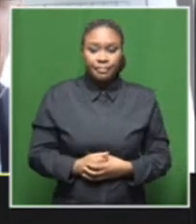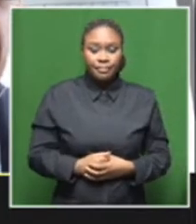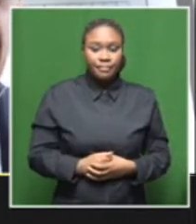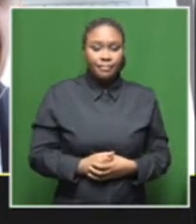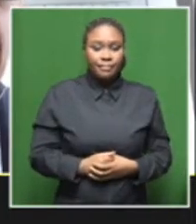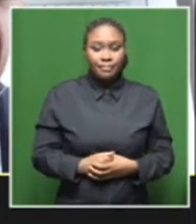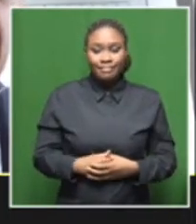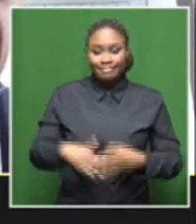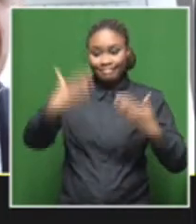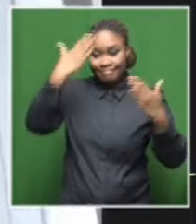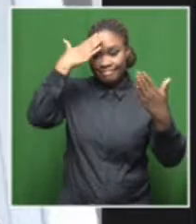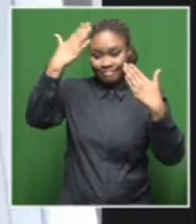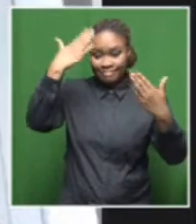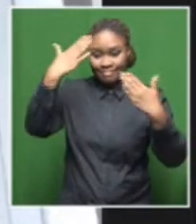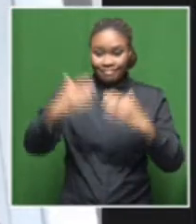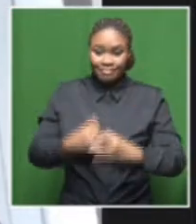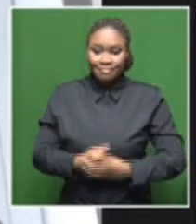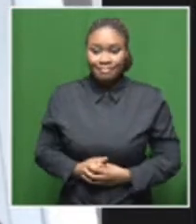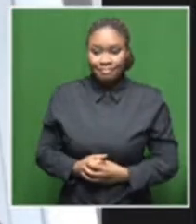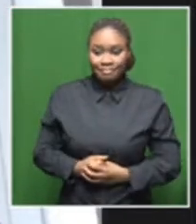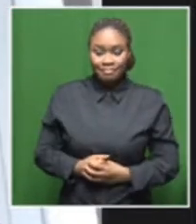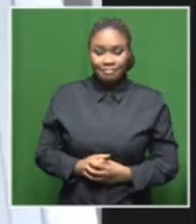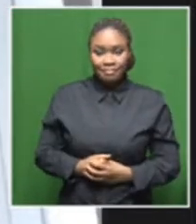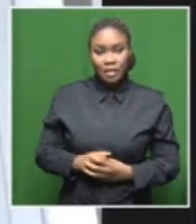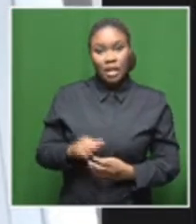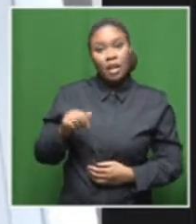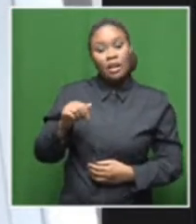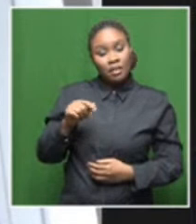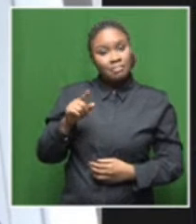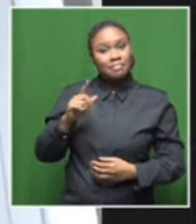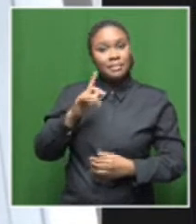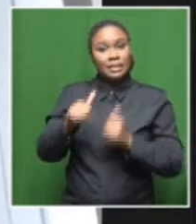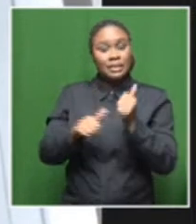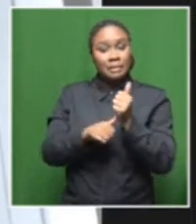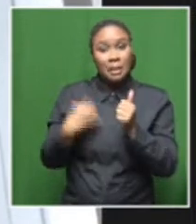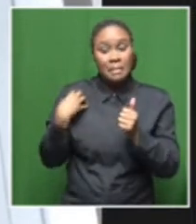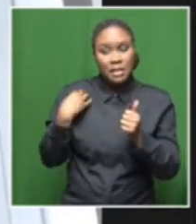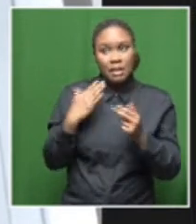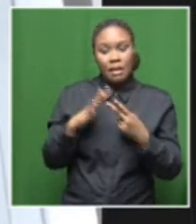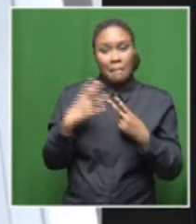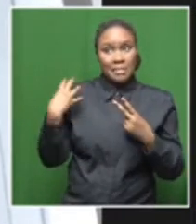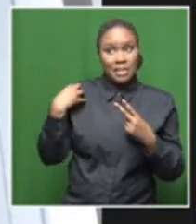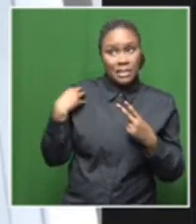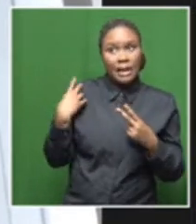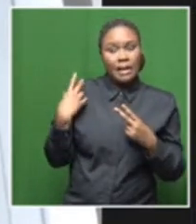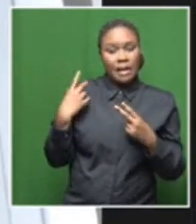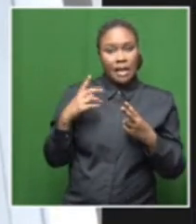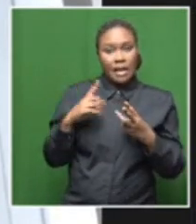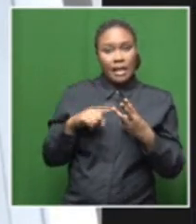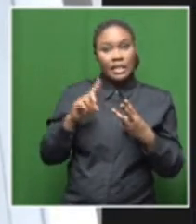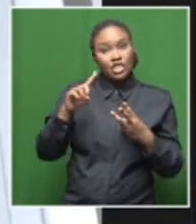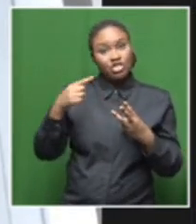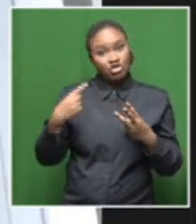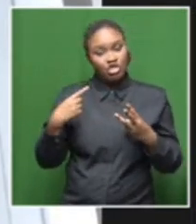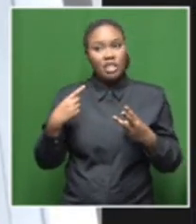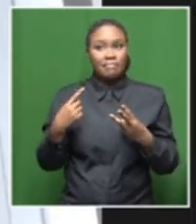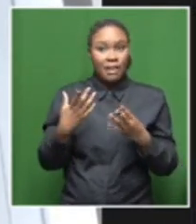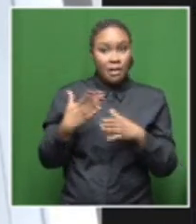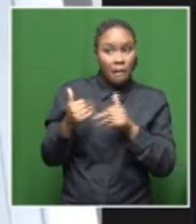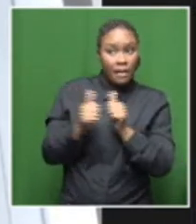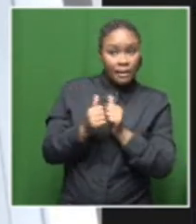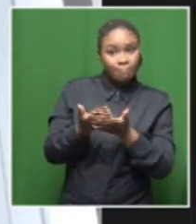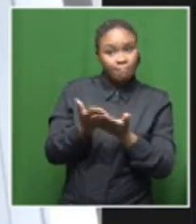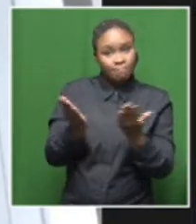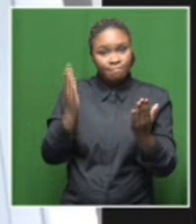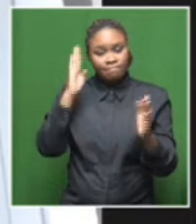Good morning, everybody. Good morning, Foster, Minister, Deputy Minister, DG, and colleagues. While I just find the place to